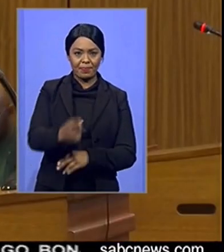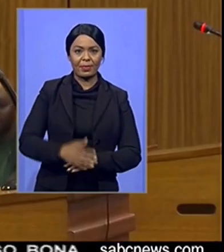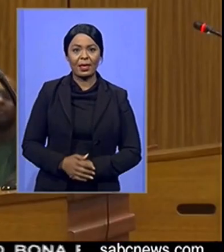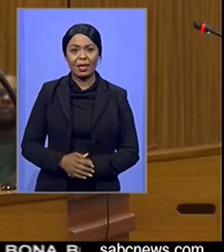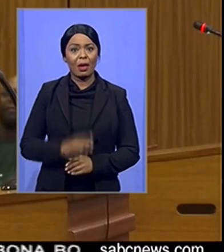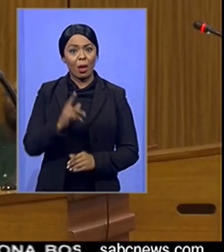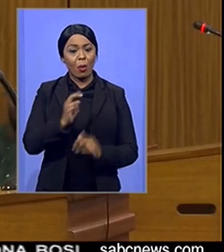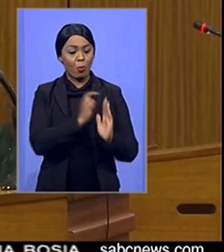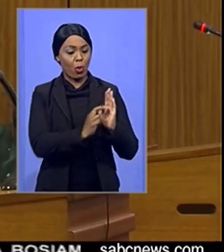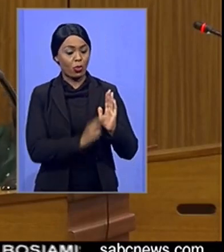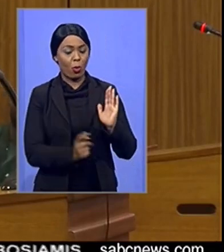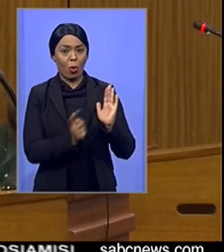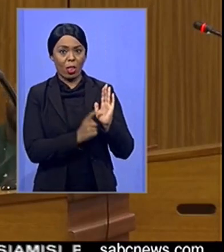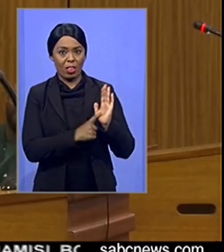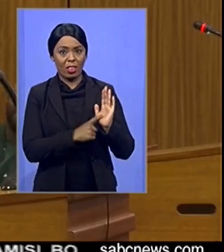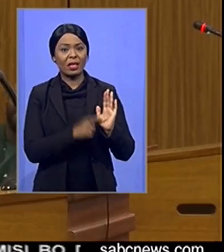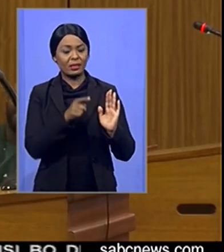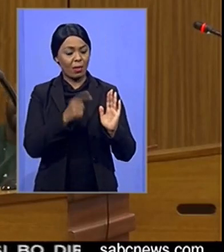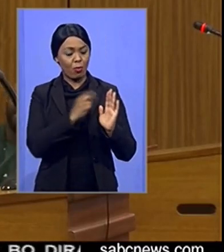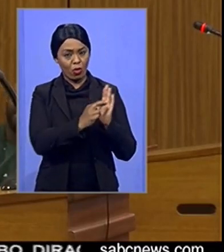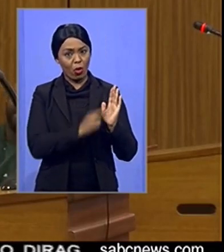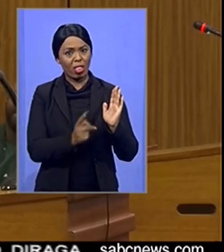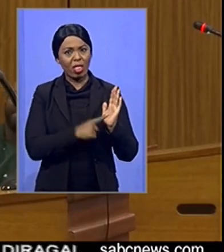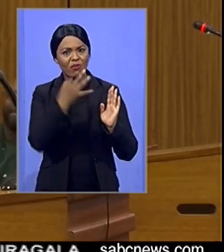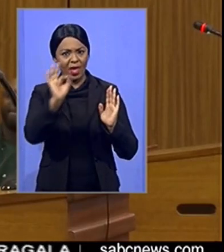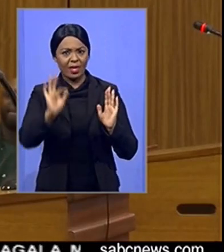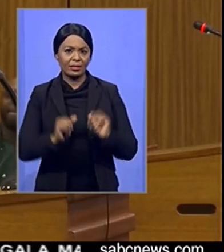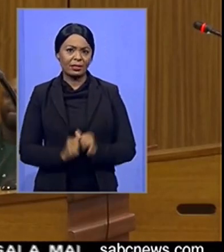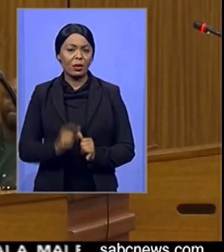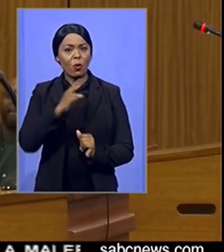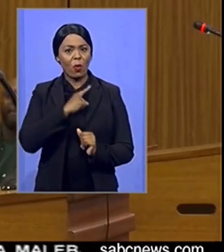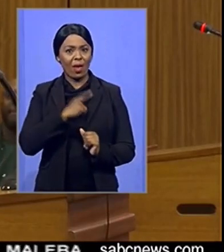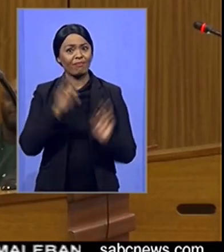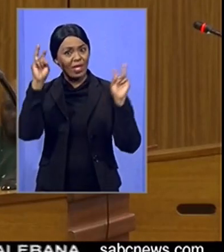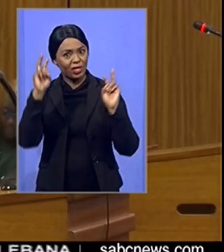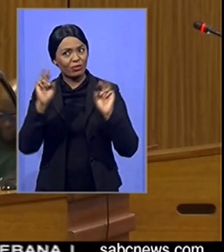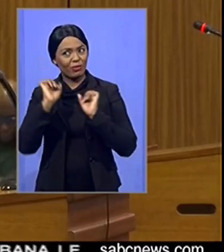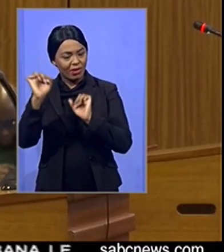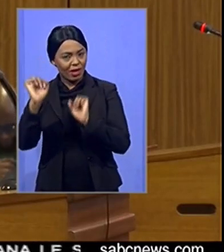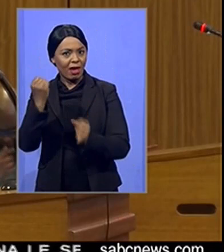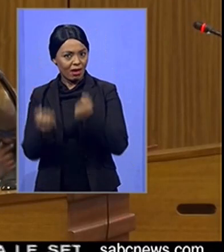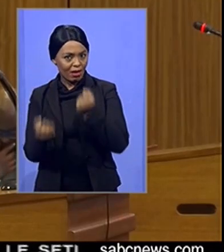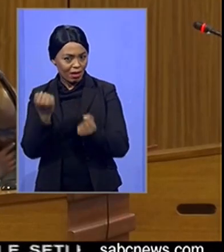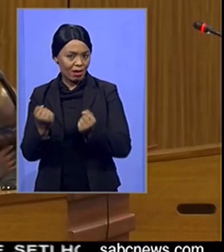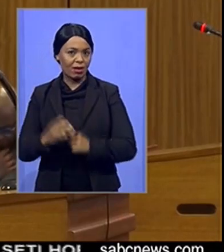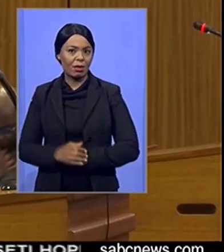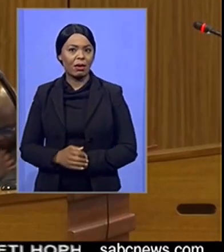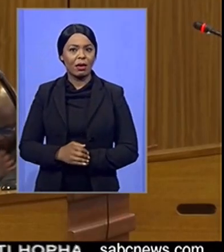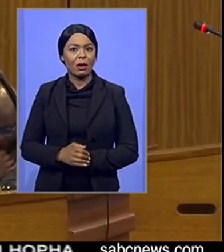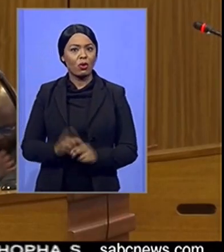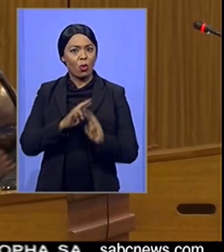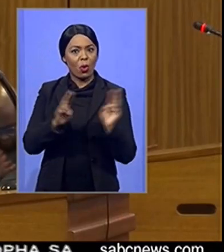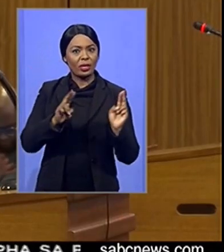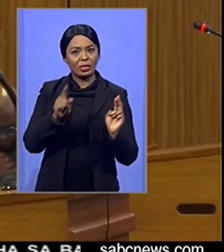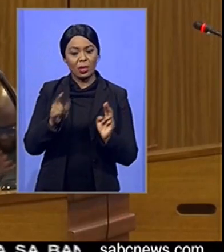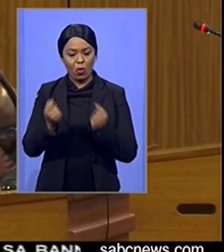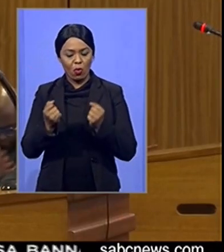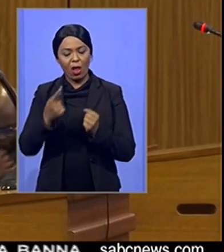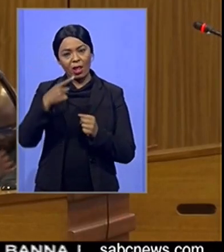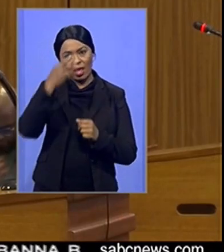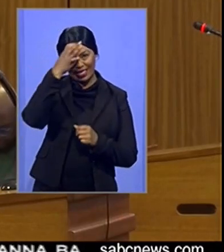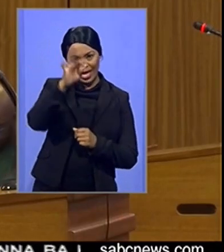right protocol because the matter belongs to the parties, to the state and the accused, not to the court. The court has to listen